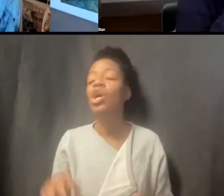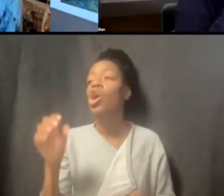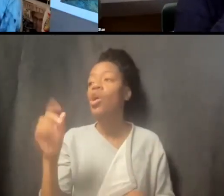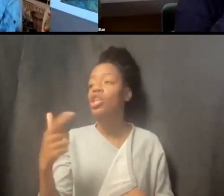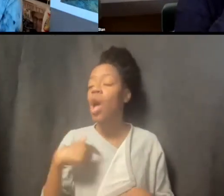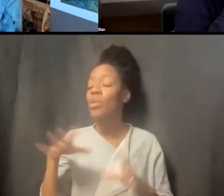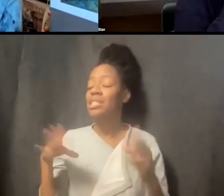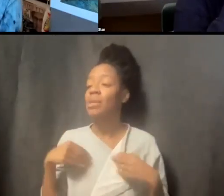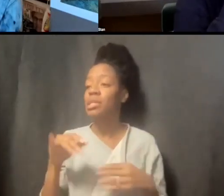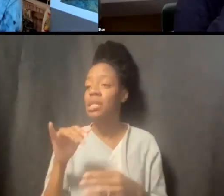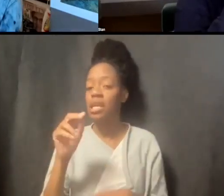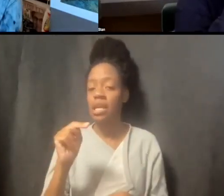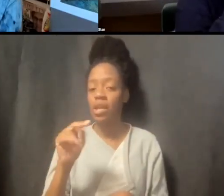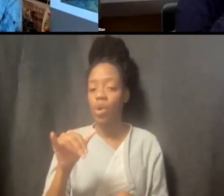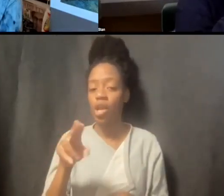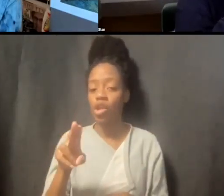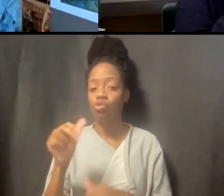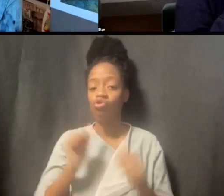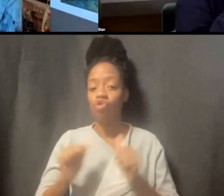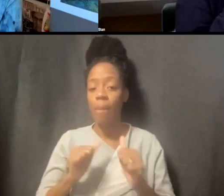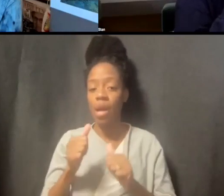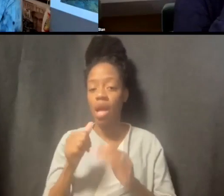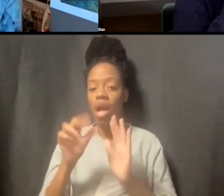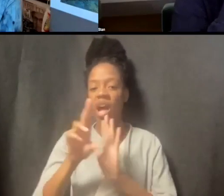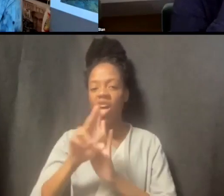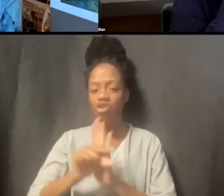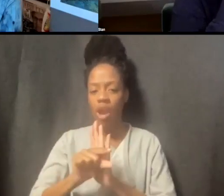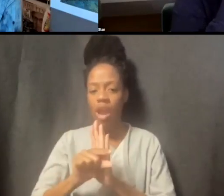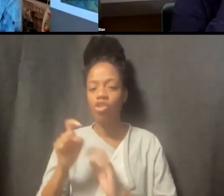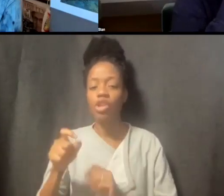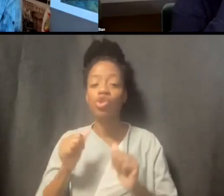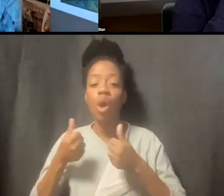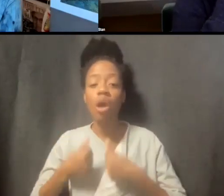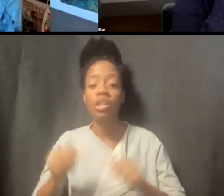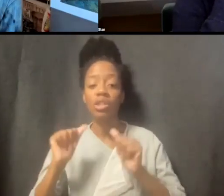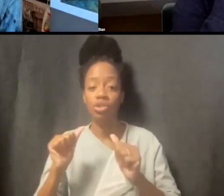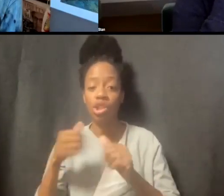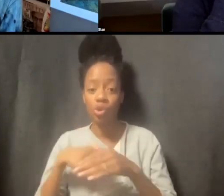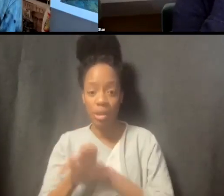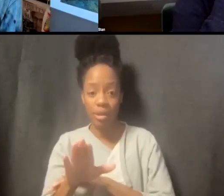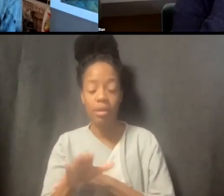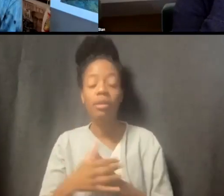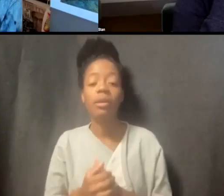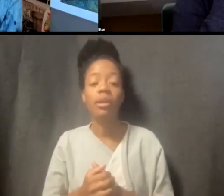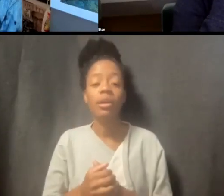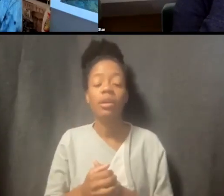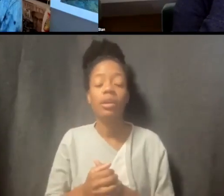drama undergrad, you had to audition to get in. And I was in my